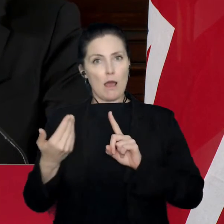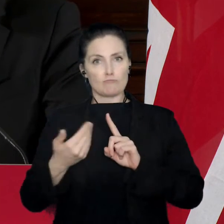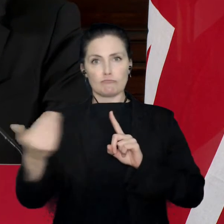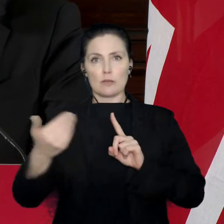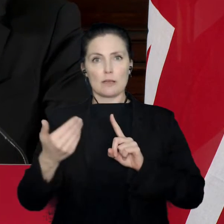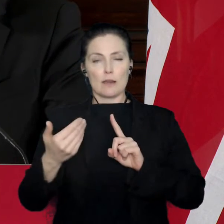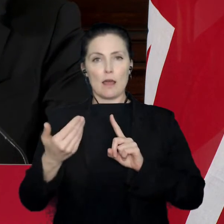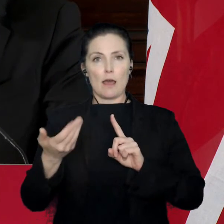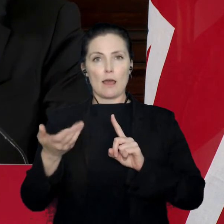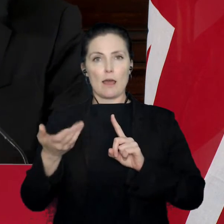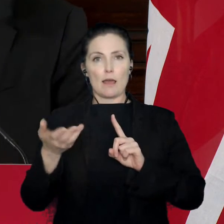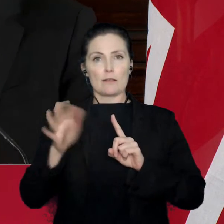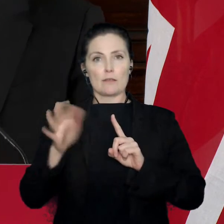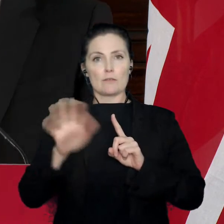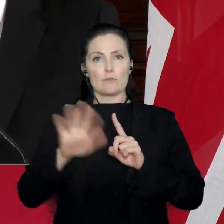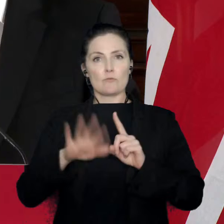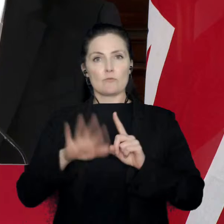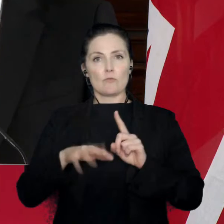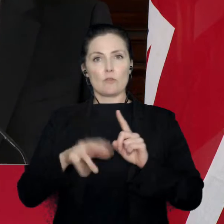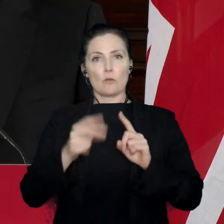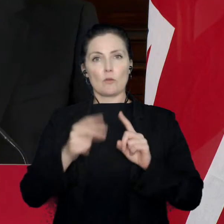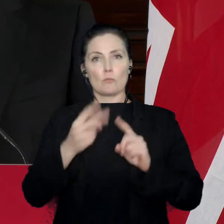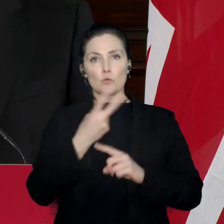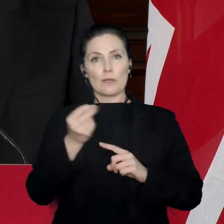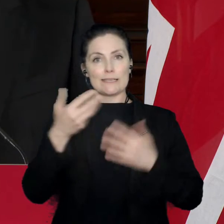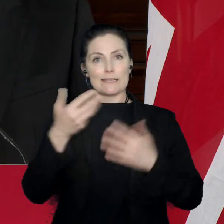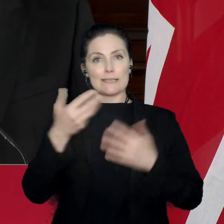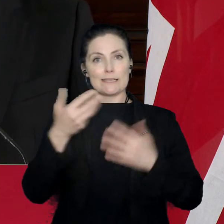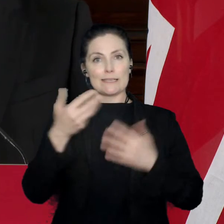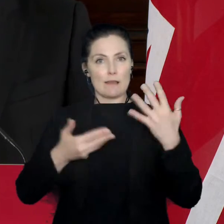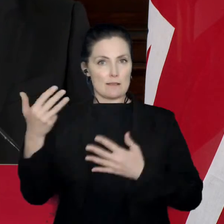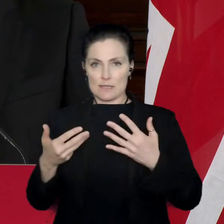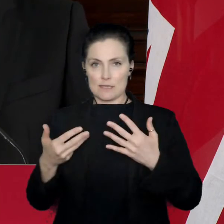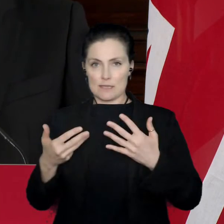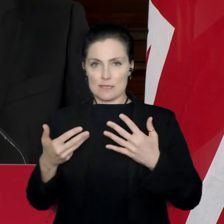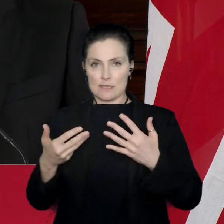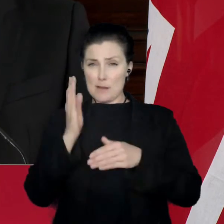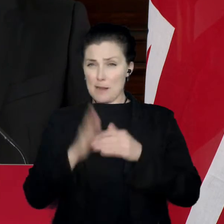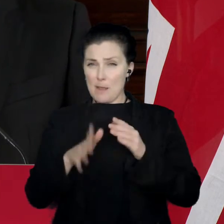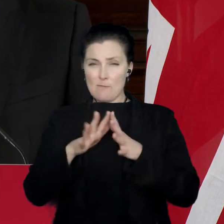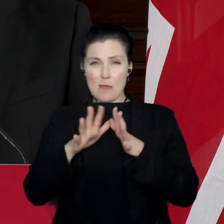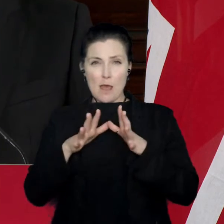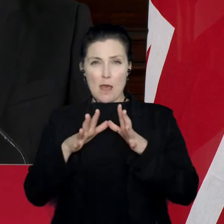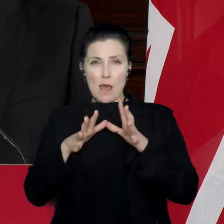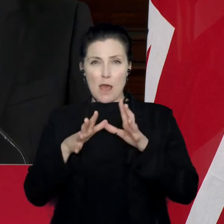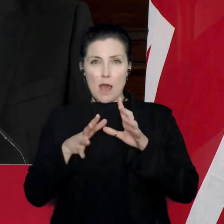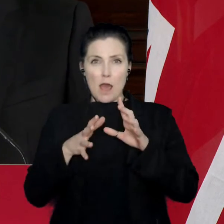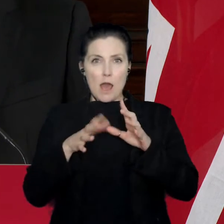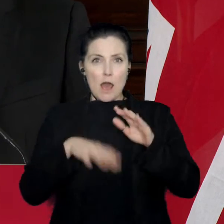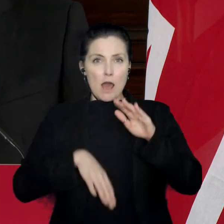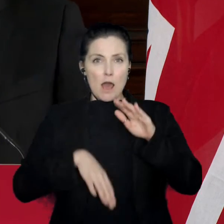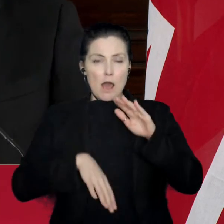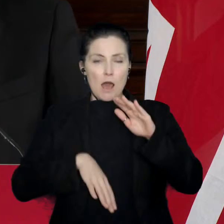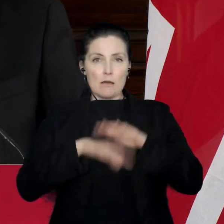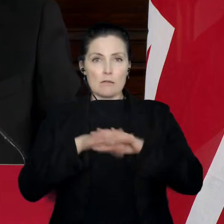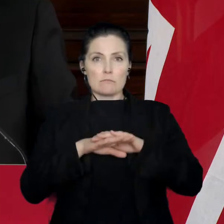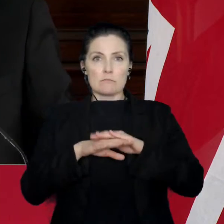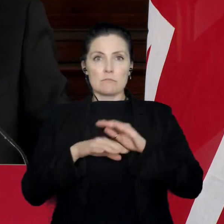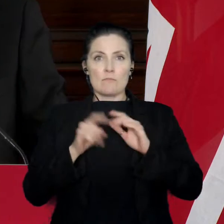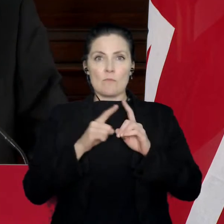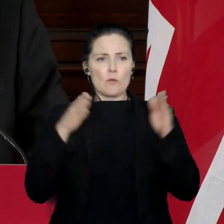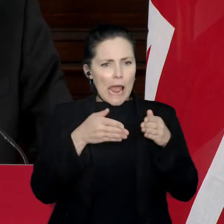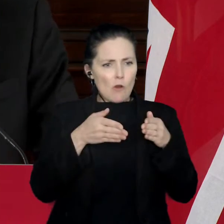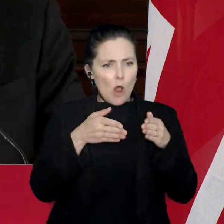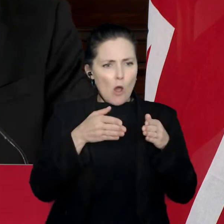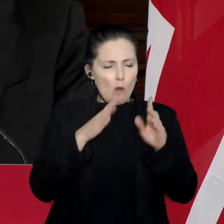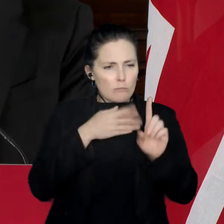back. It will never again be a party captured by narrow interests. It will never again lose sight of its purpose or